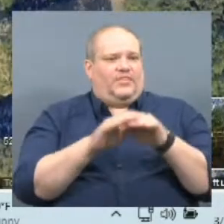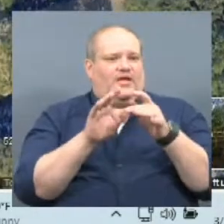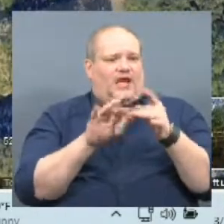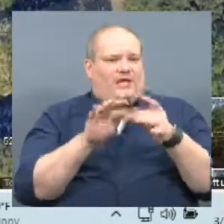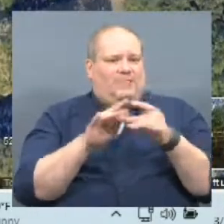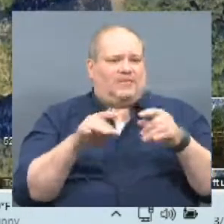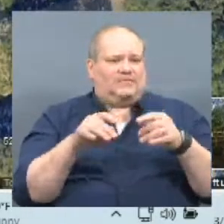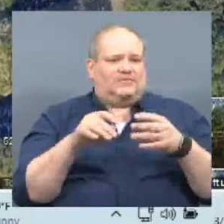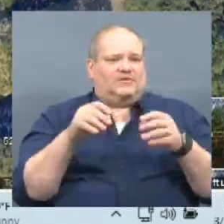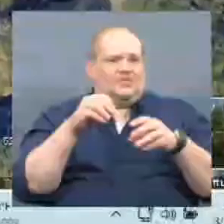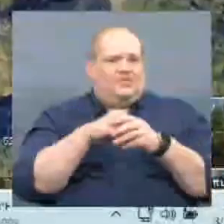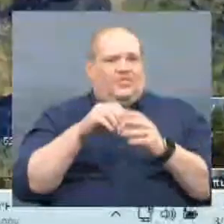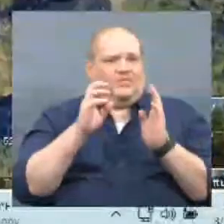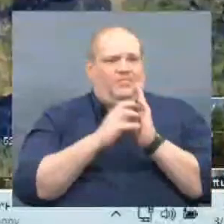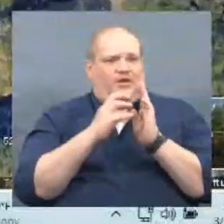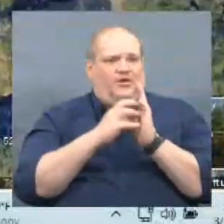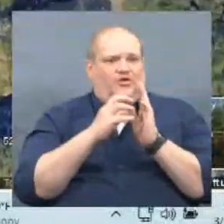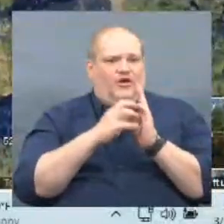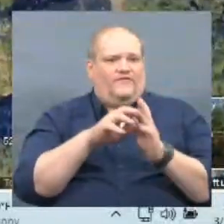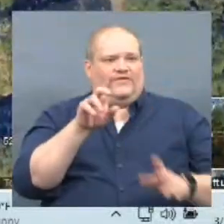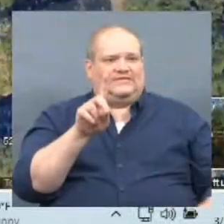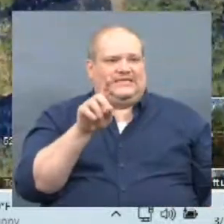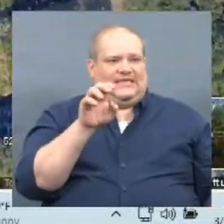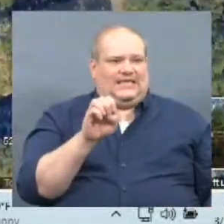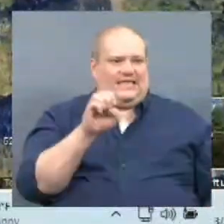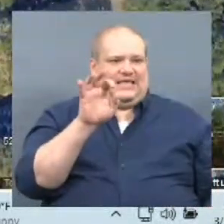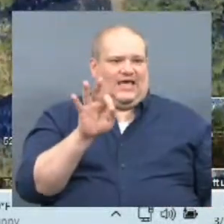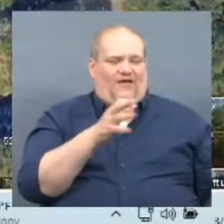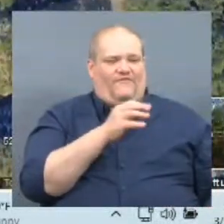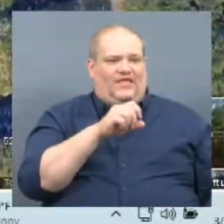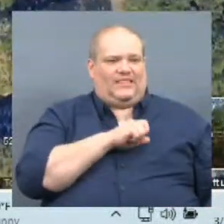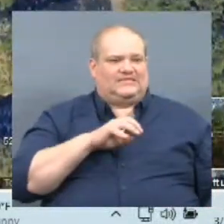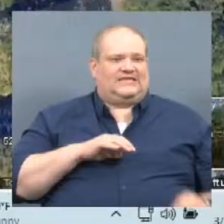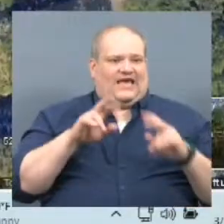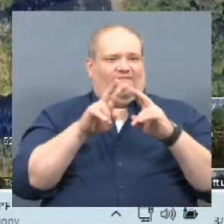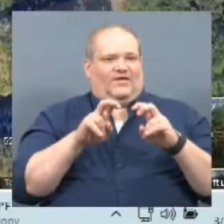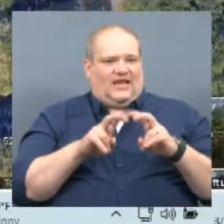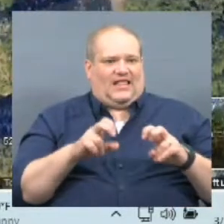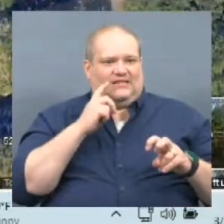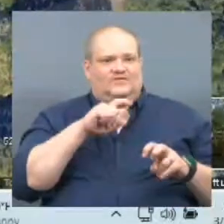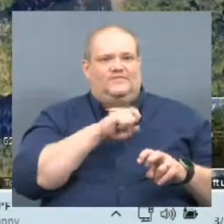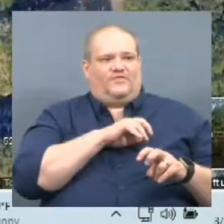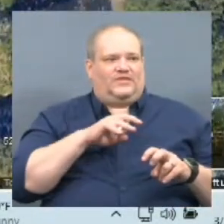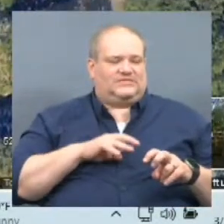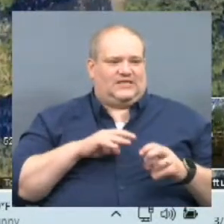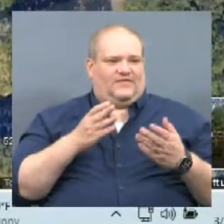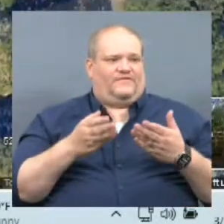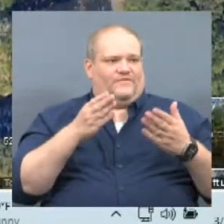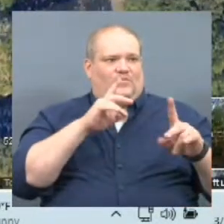and conditions noted in paragraphs D, E, and F, and the staff analysis of the agenda staff report.